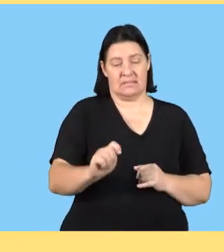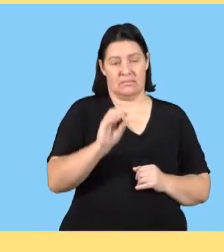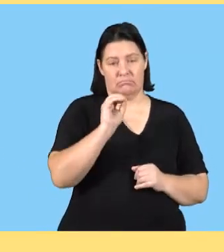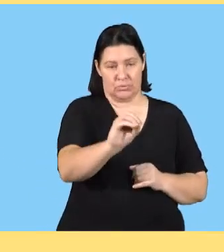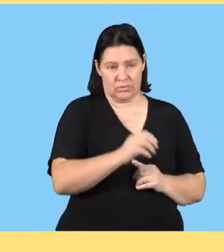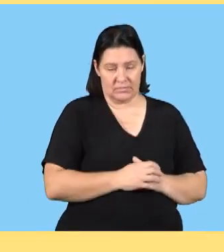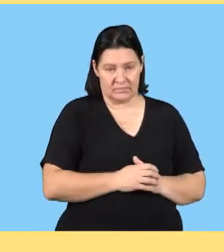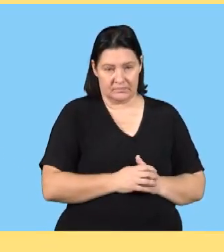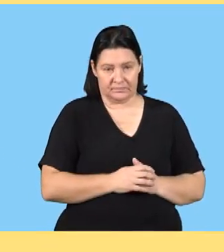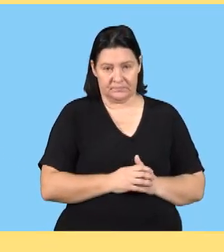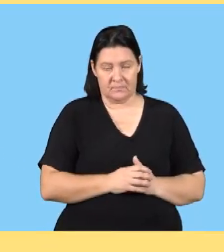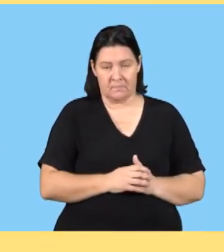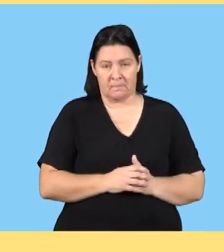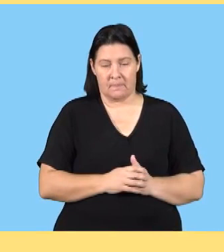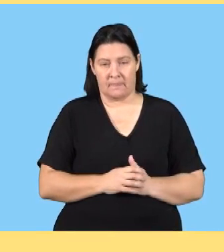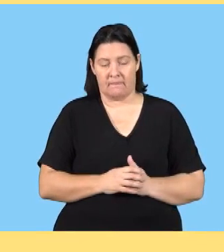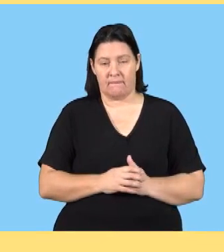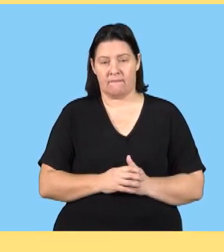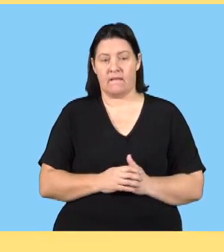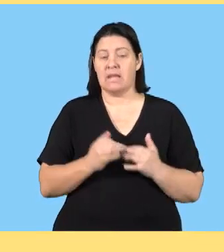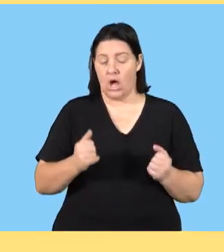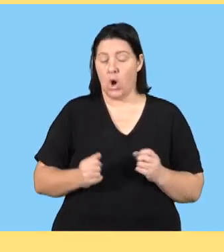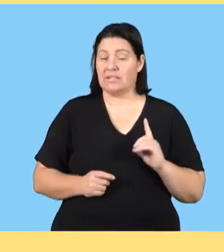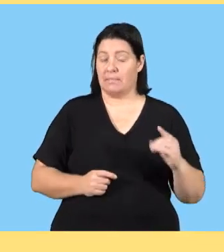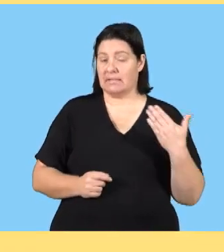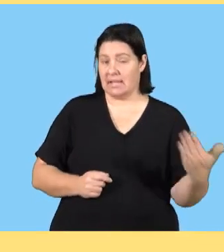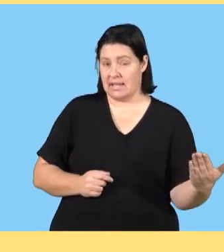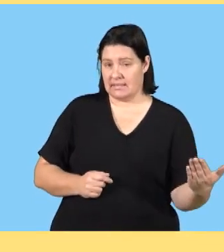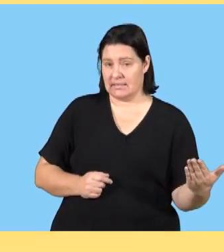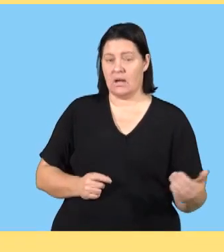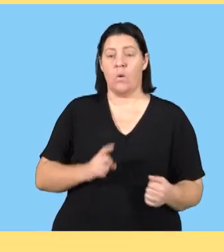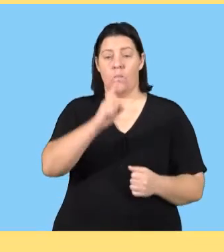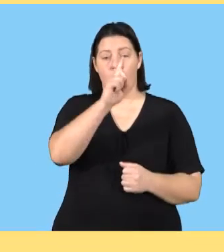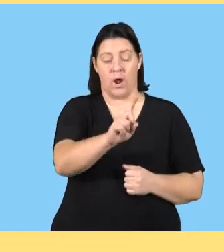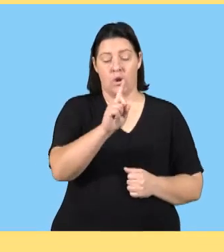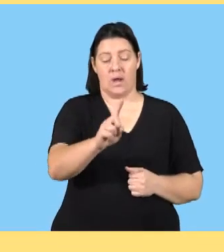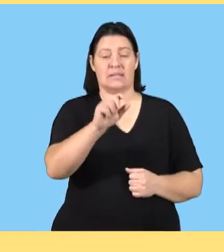bad debts. And I'm coming to the debit side,